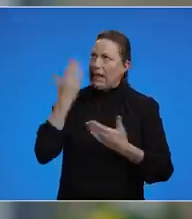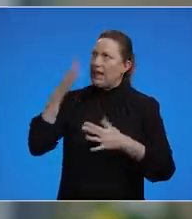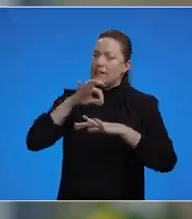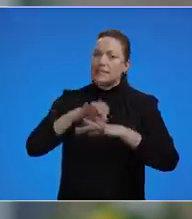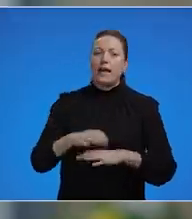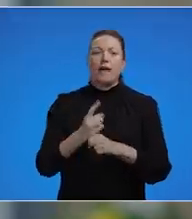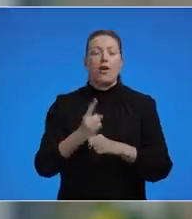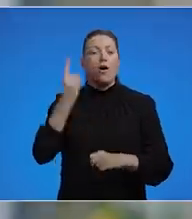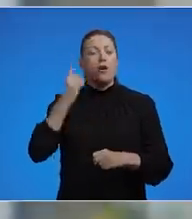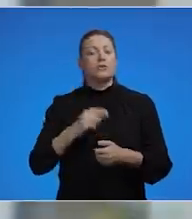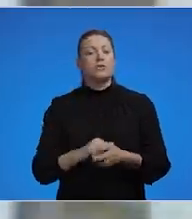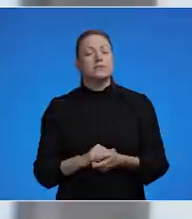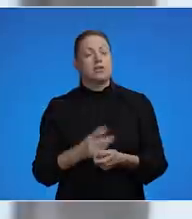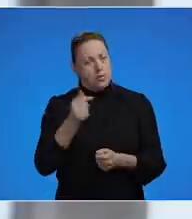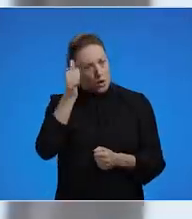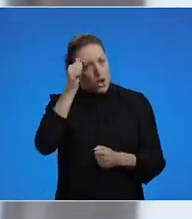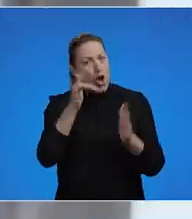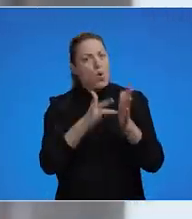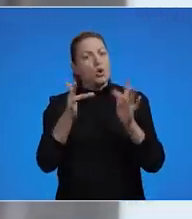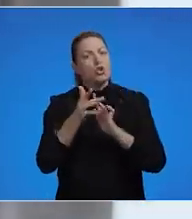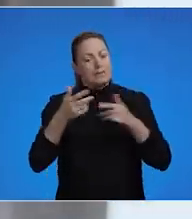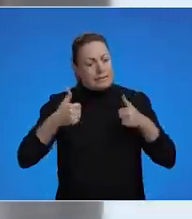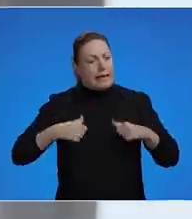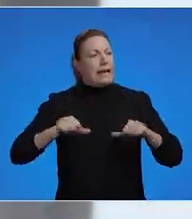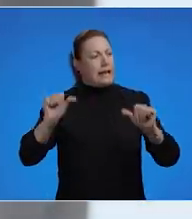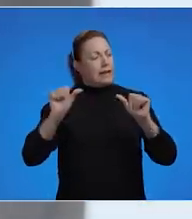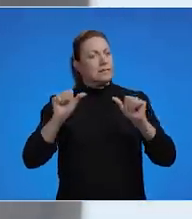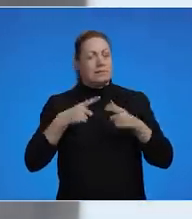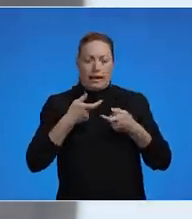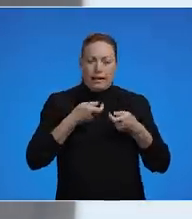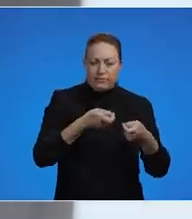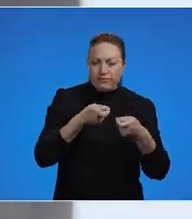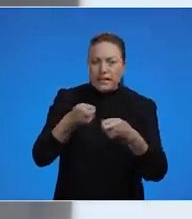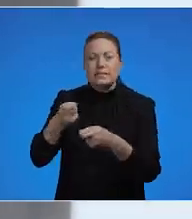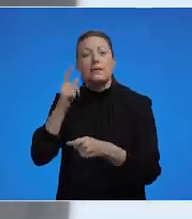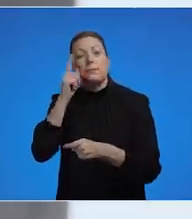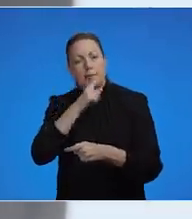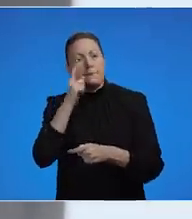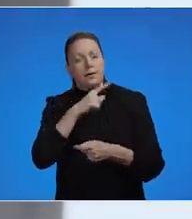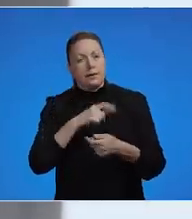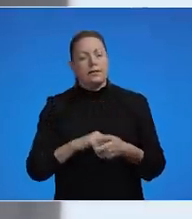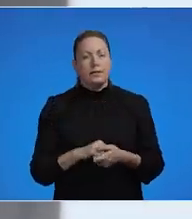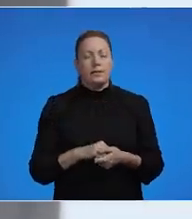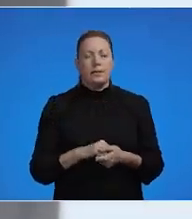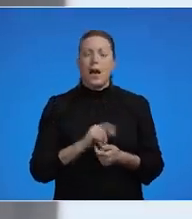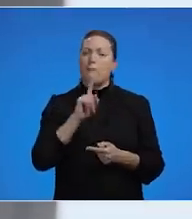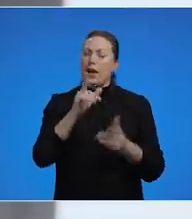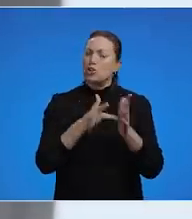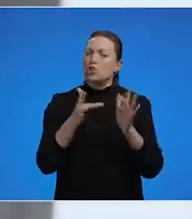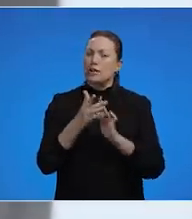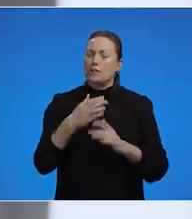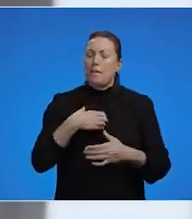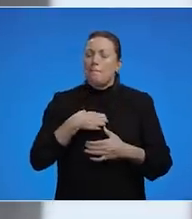God. So though Jesus healed and fed people's bodies, Jesus